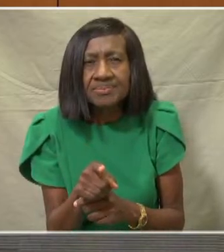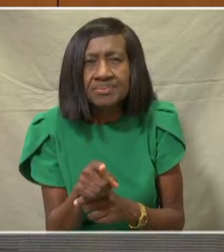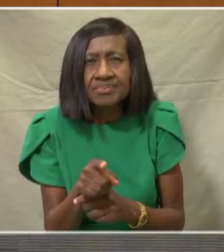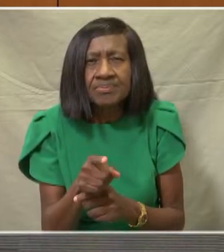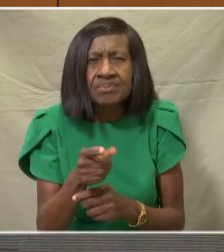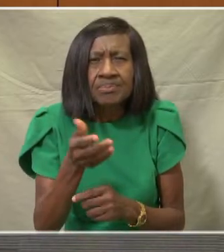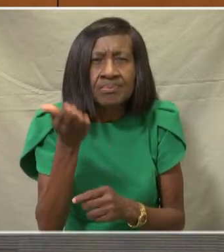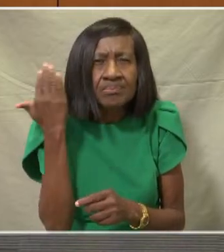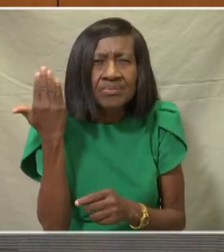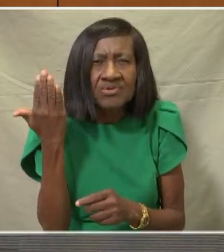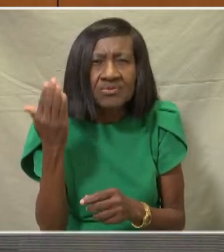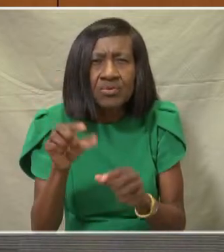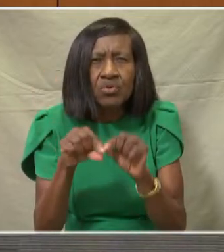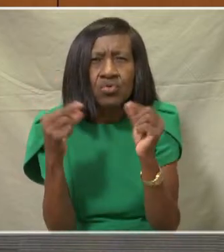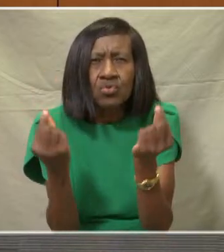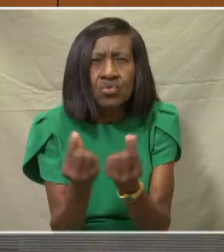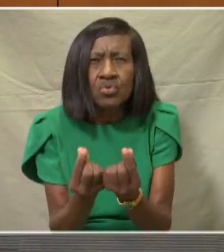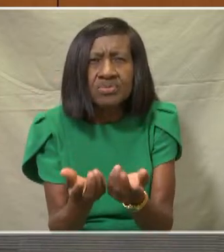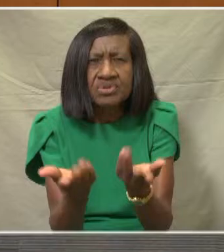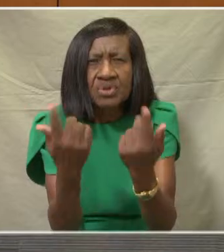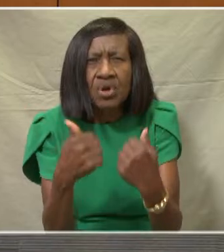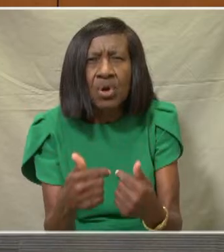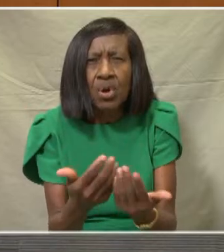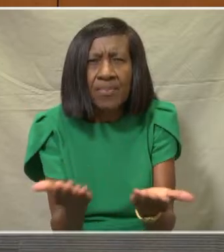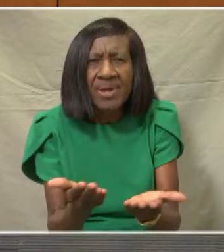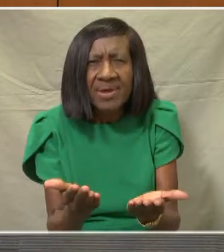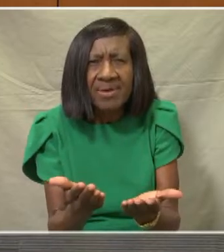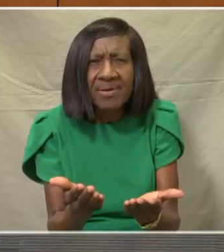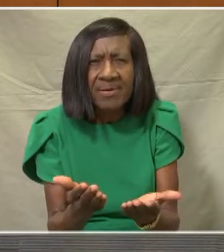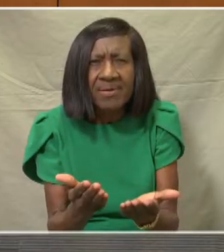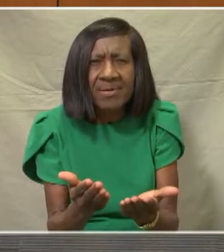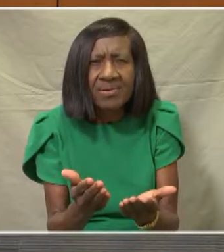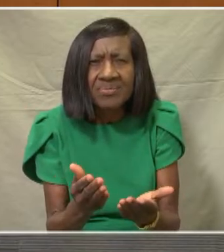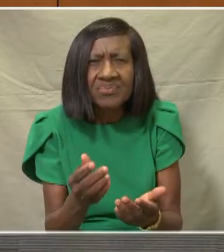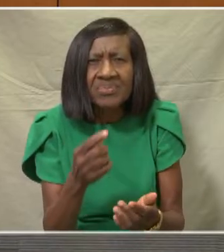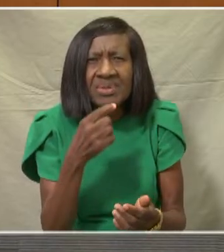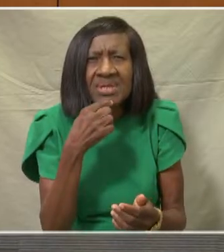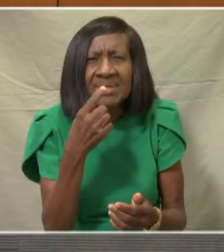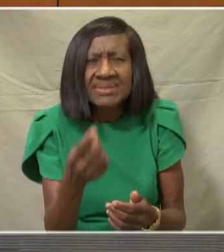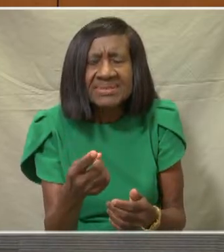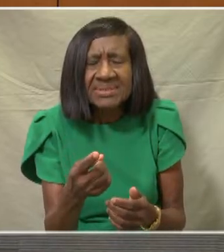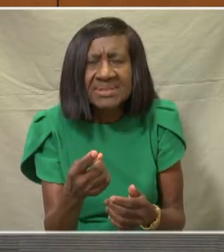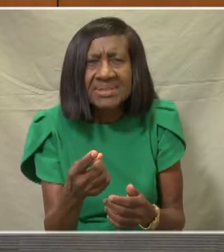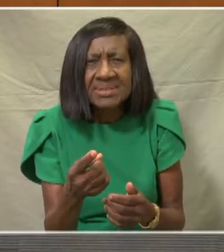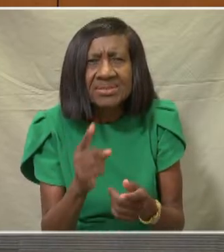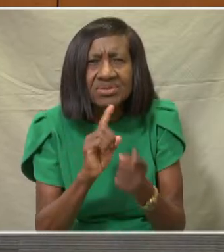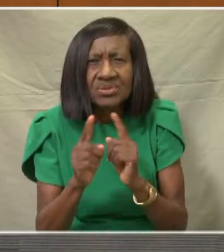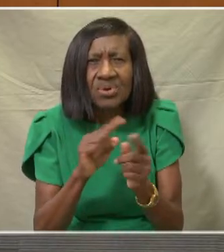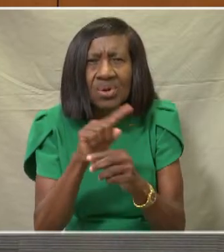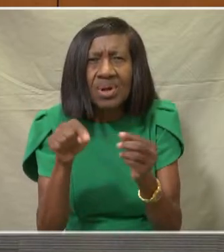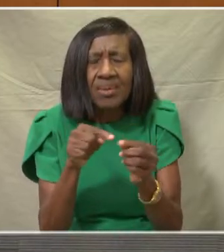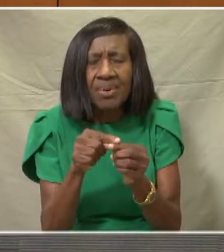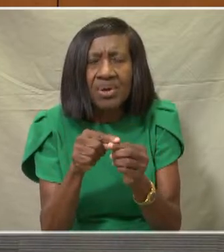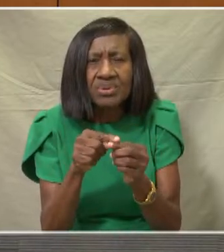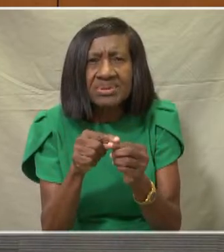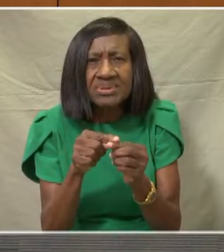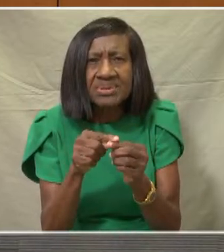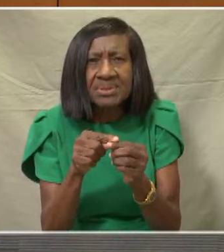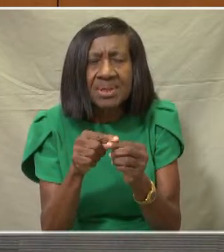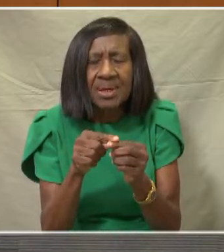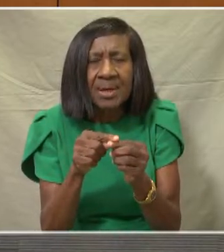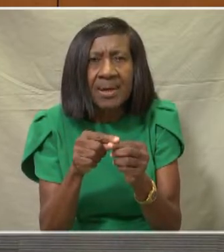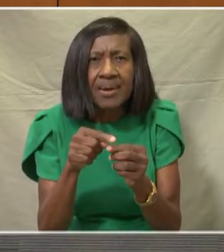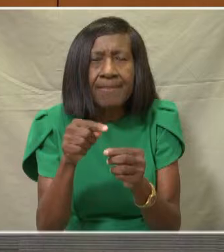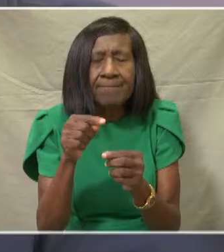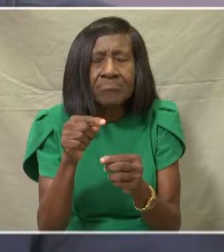groups that have come here before have made recommendations on the transparency of campaign funding, for example, and